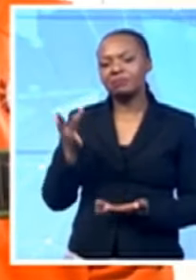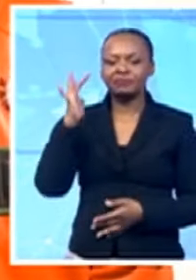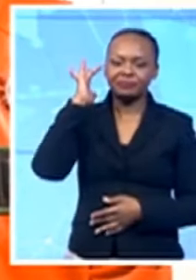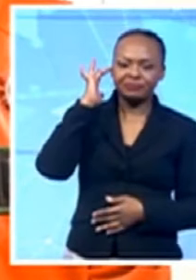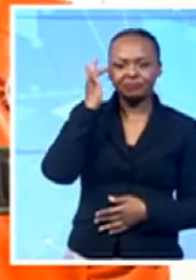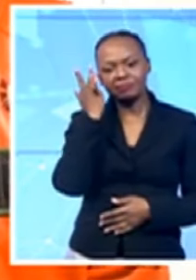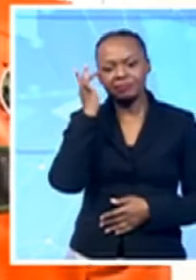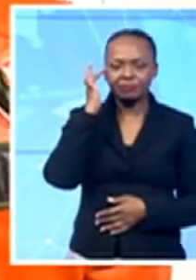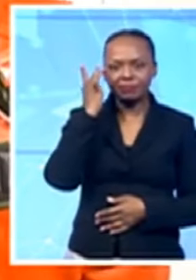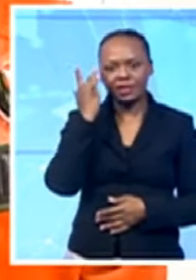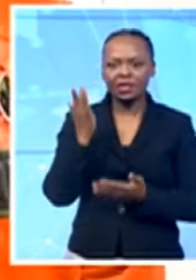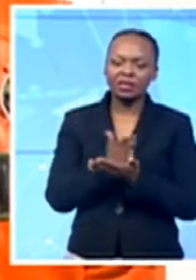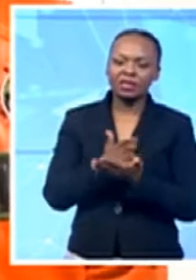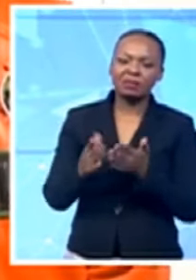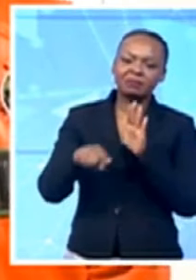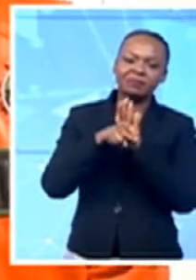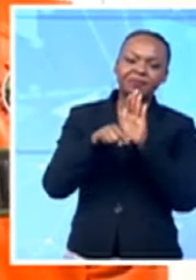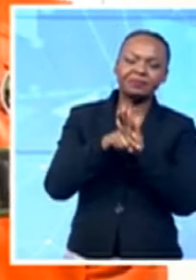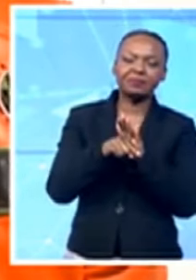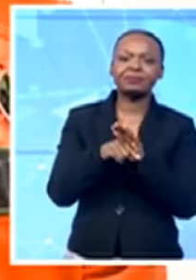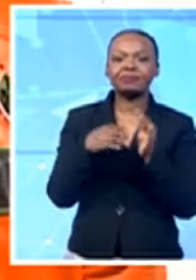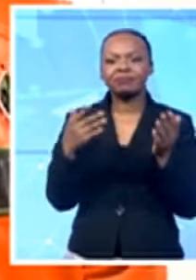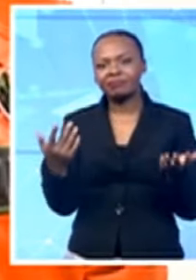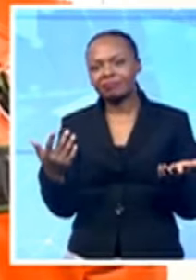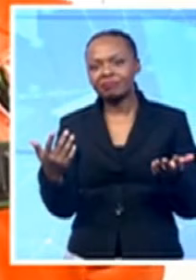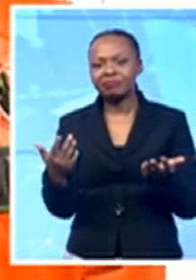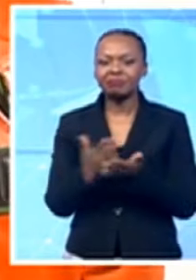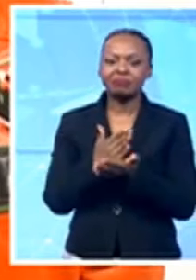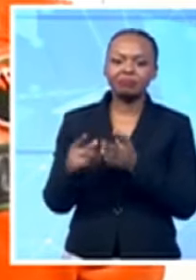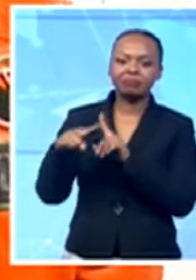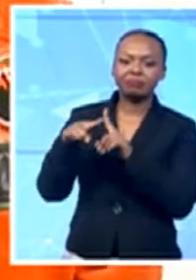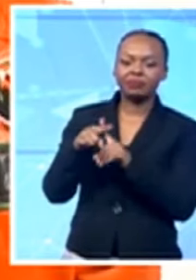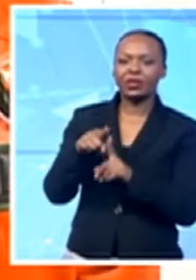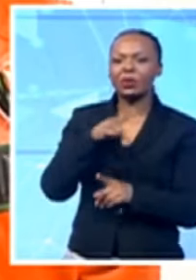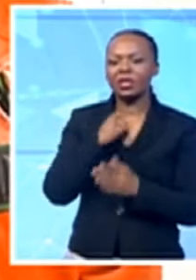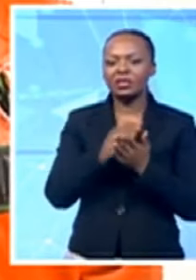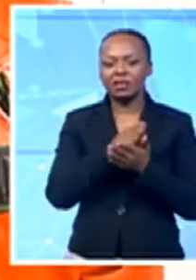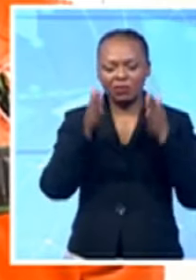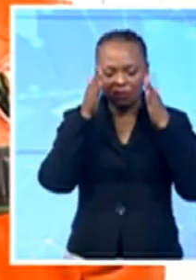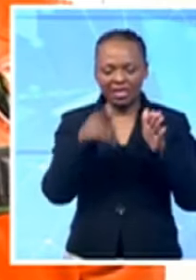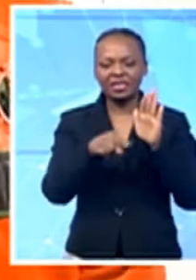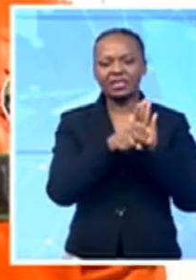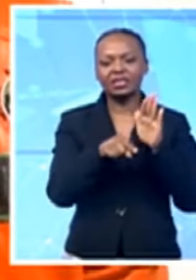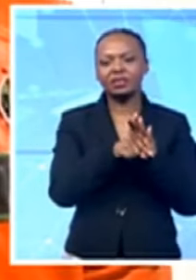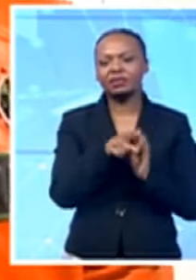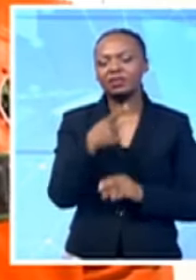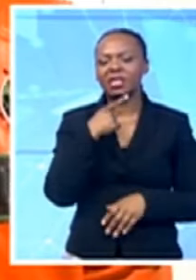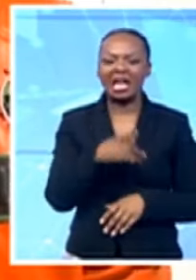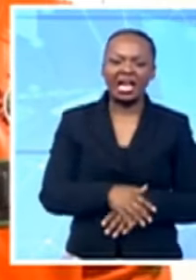it. The side effect that comes with it, and not sure whether will one pull